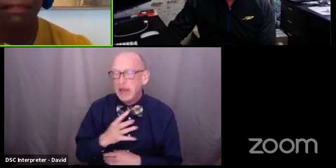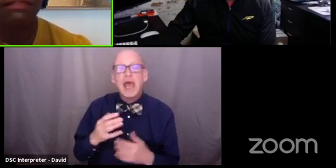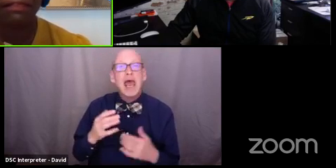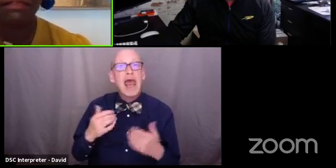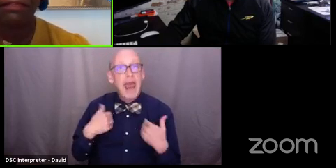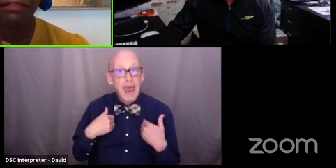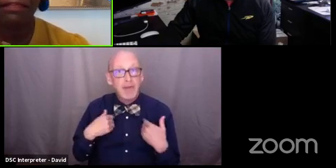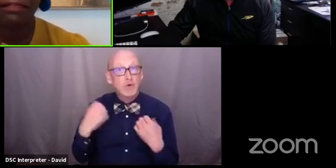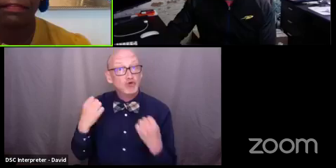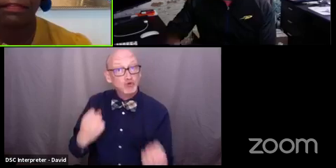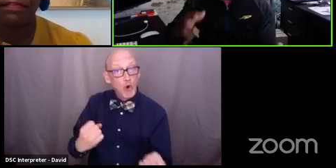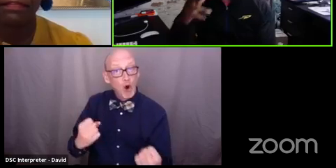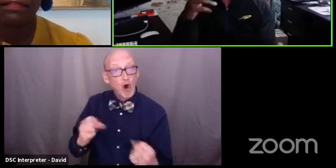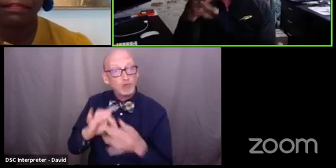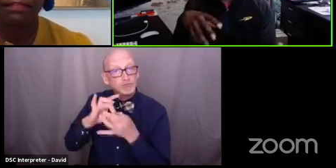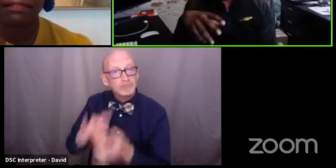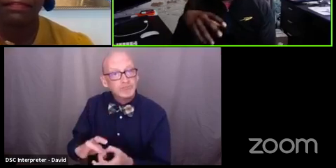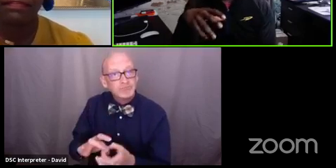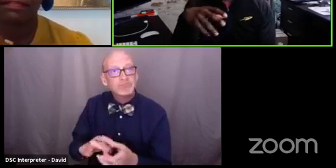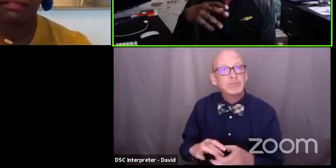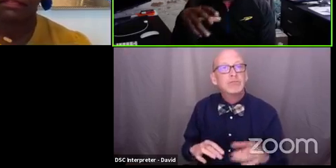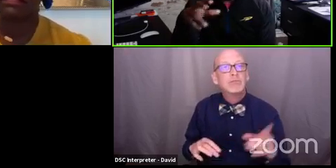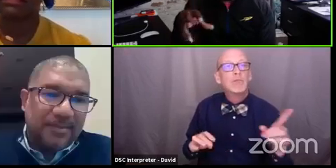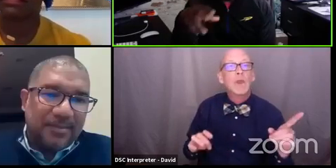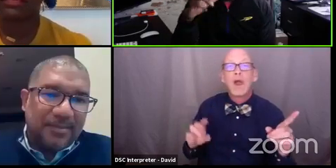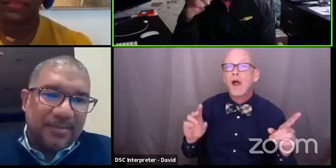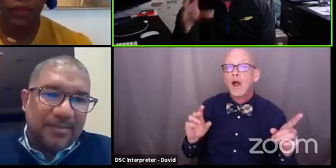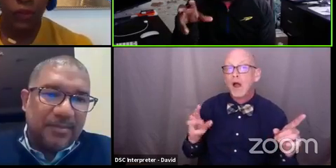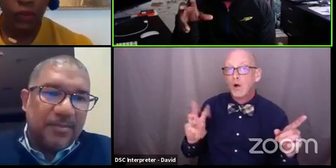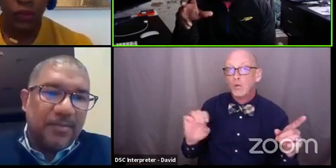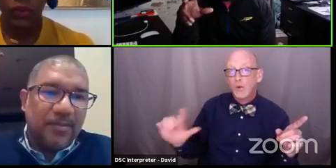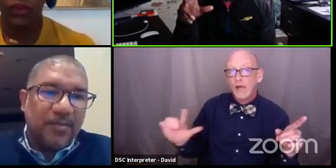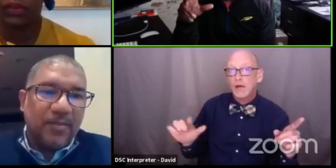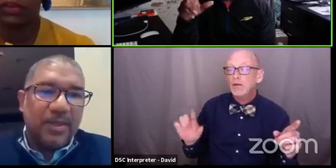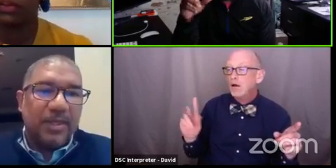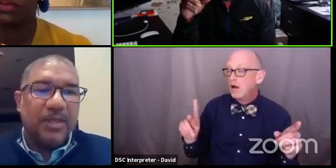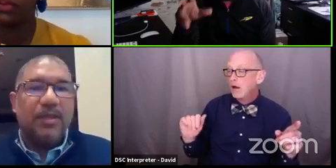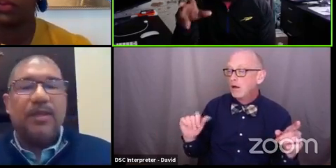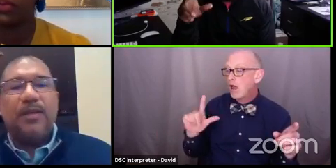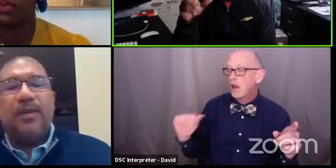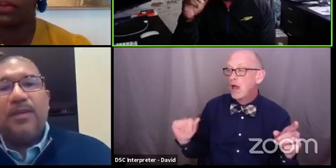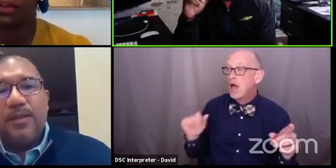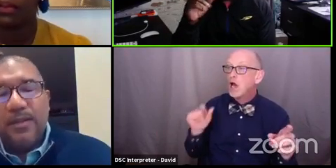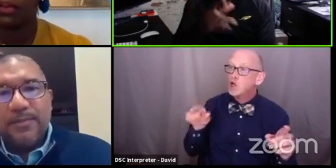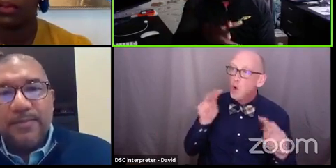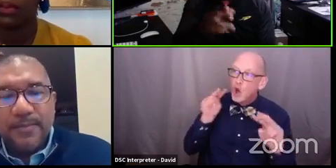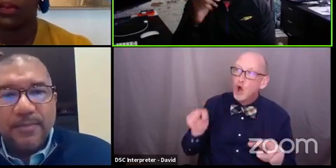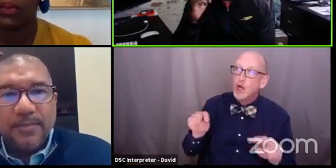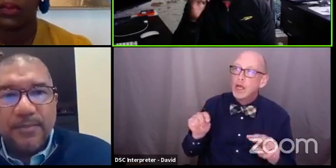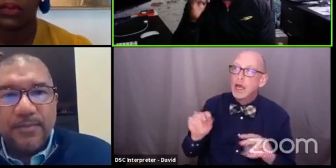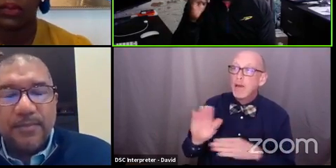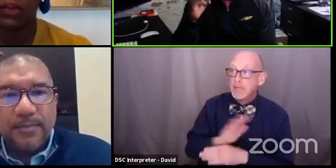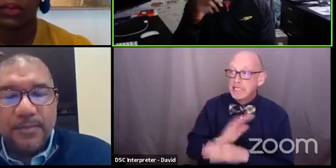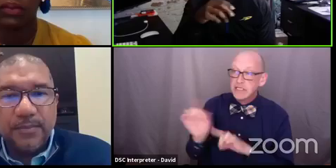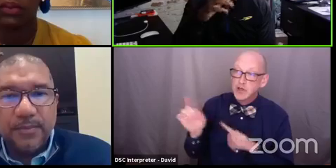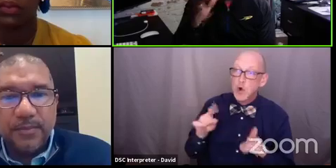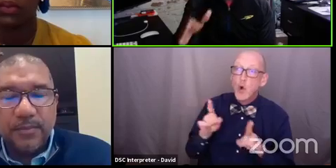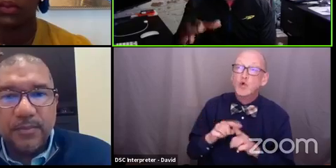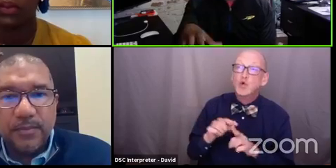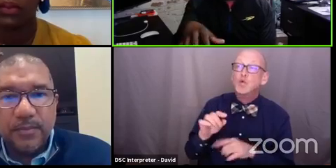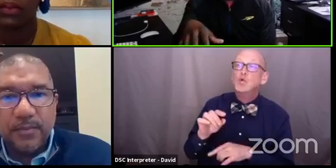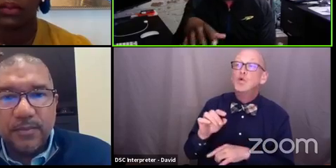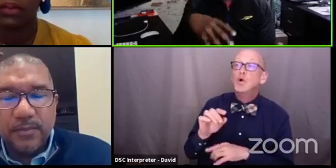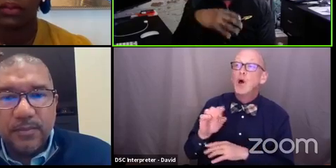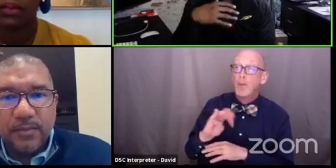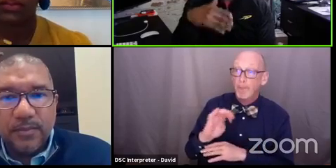relationships. Kalal, when you look at the businesses who do come to, banks, and Bria just talked to it, having